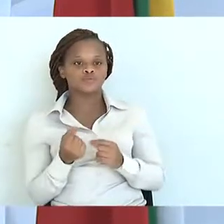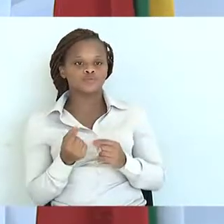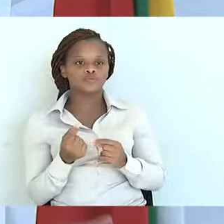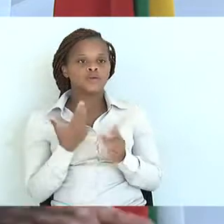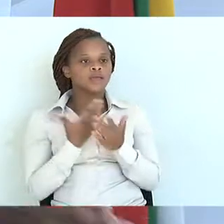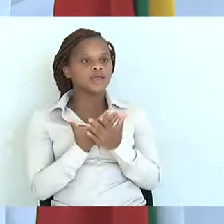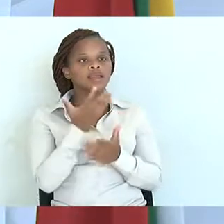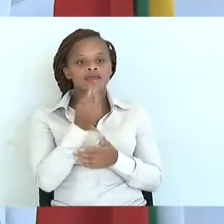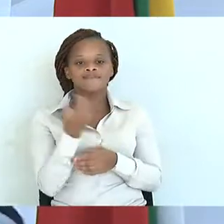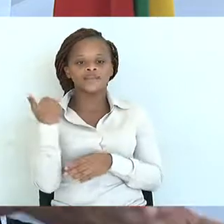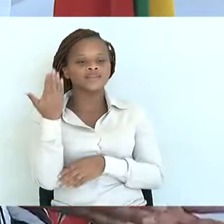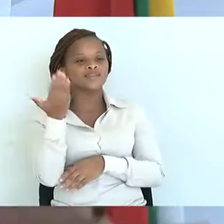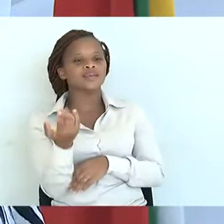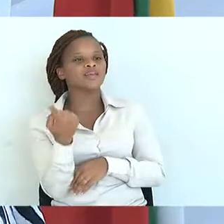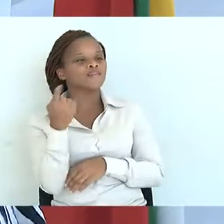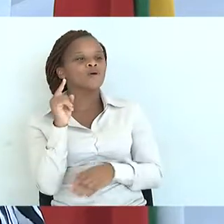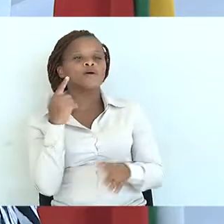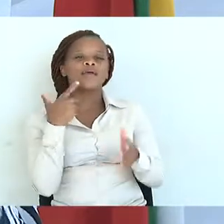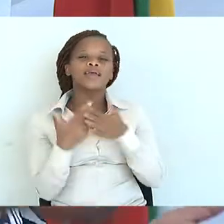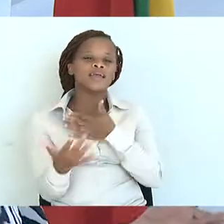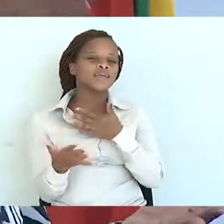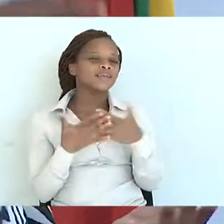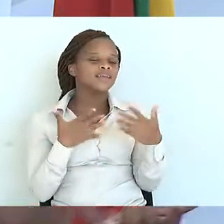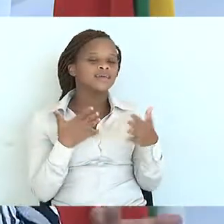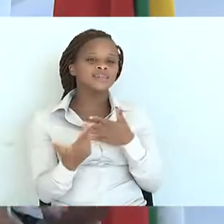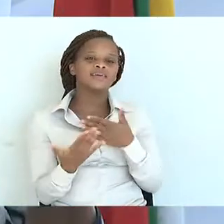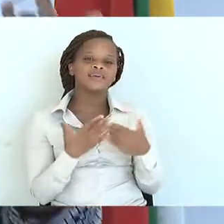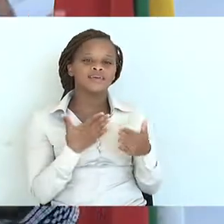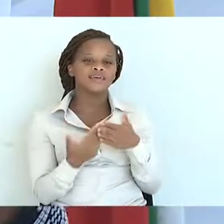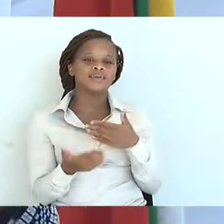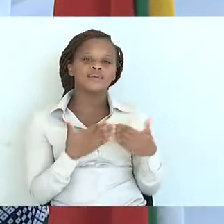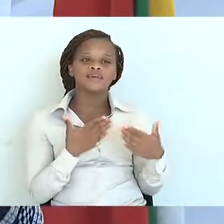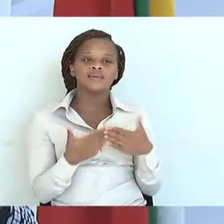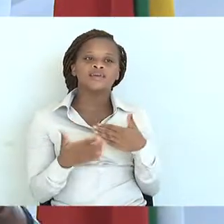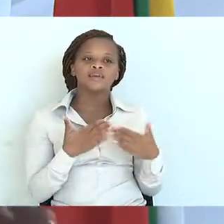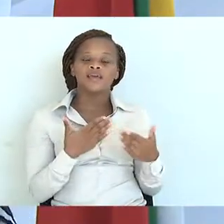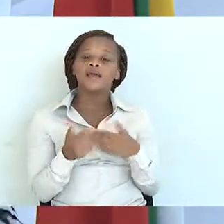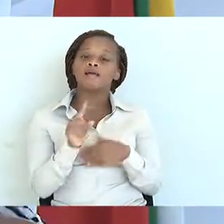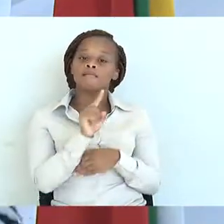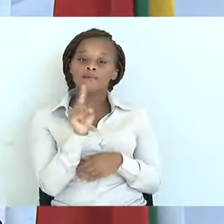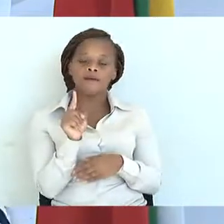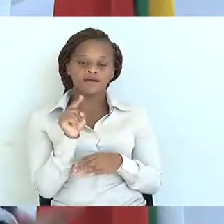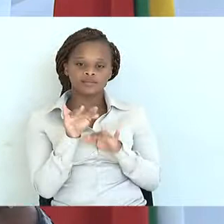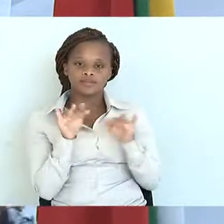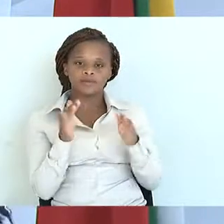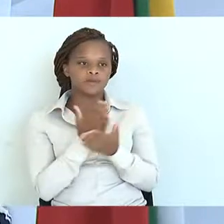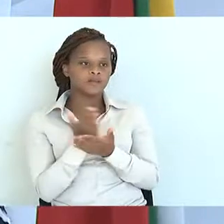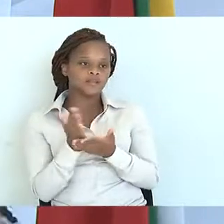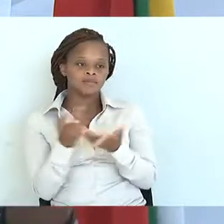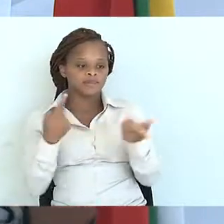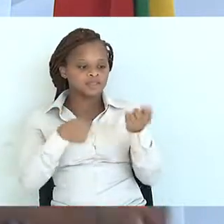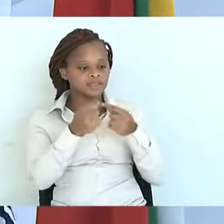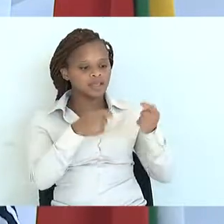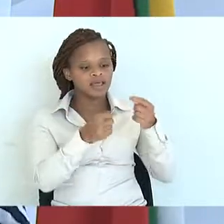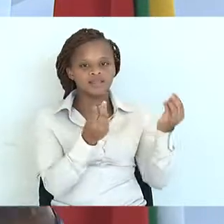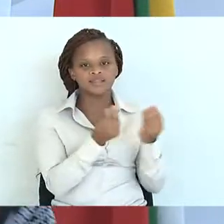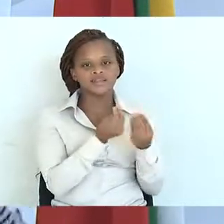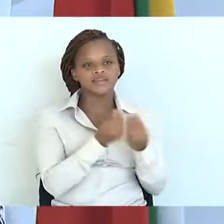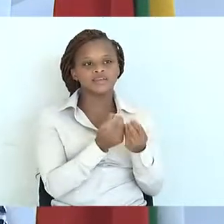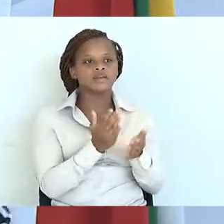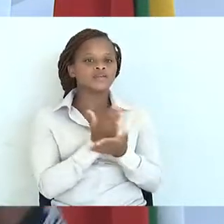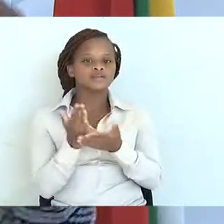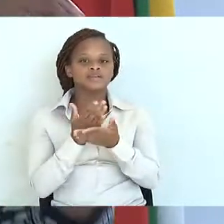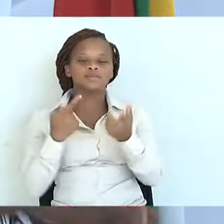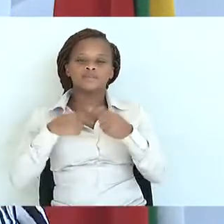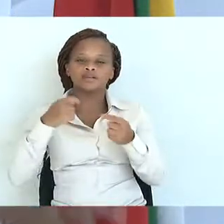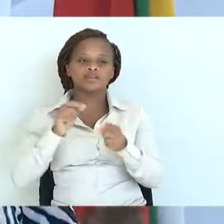uthole tender yokwakha iskontiri kodwa kunabantu abathengisa iskontiri, kunabantu abathengisa insimbi,